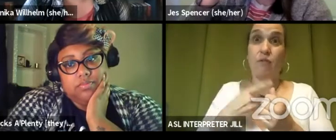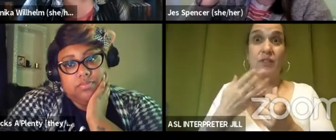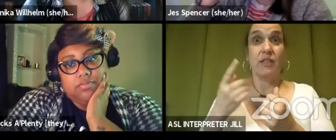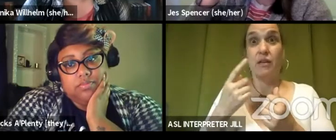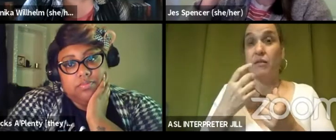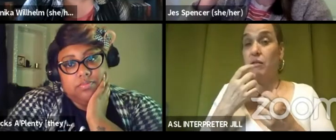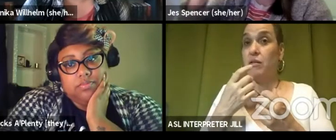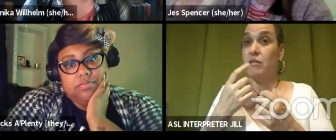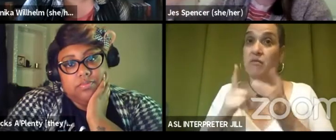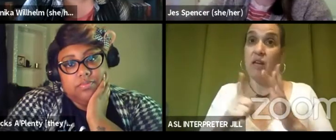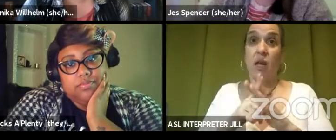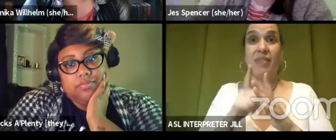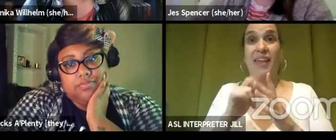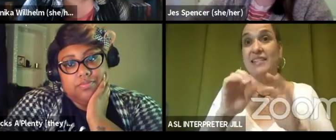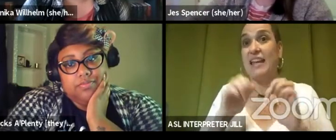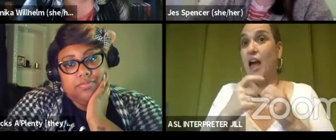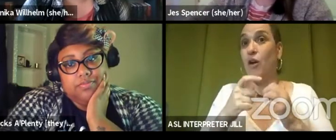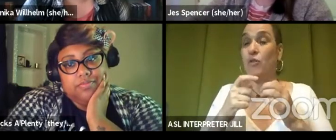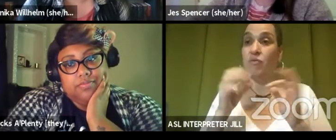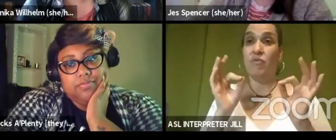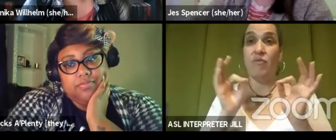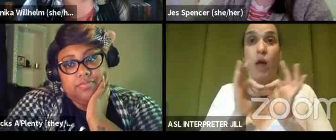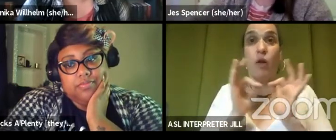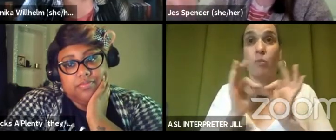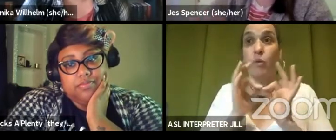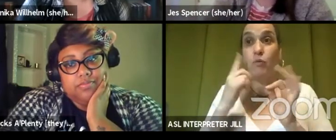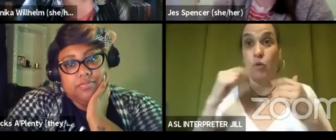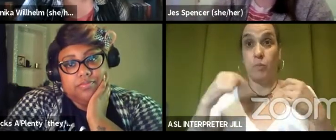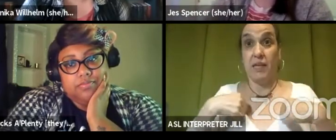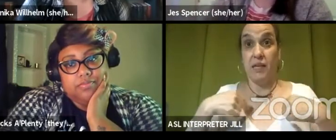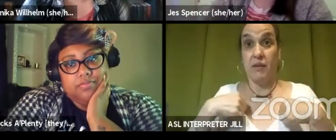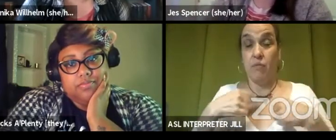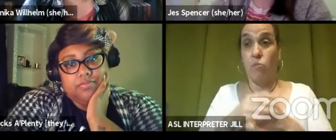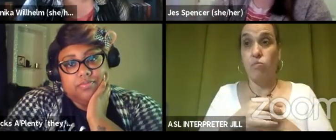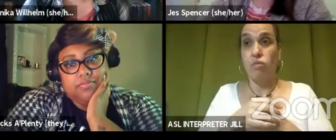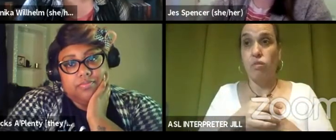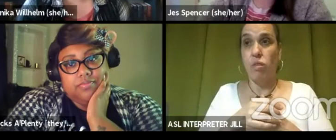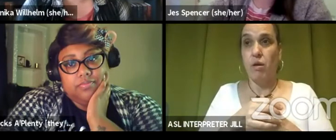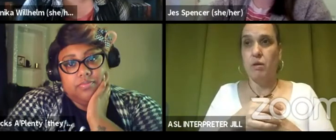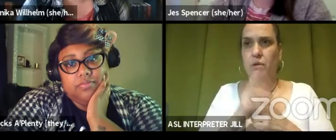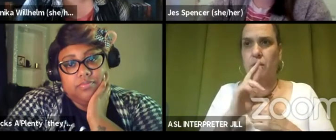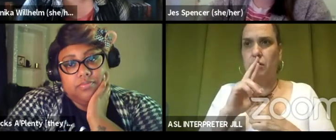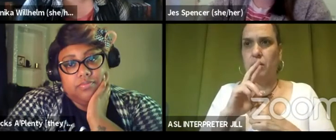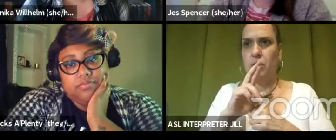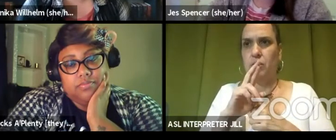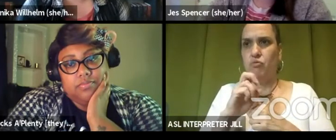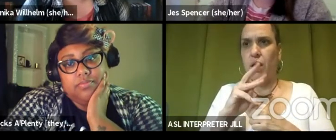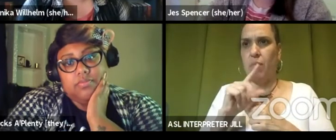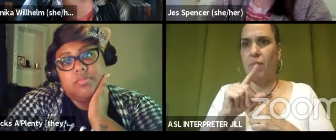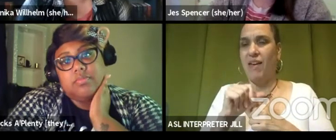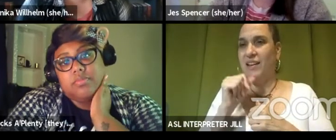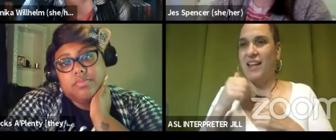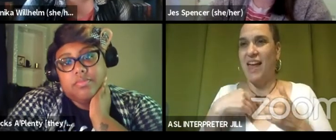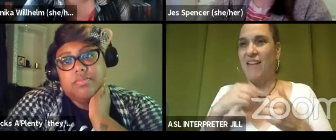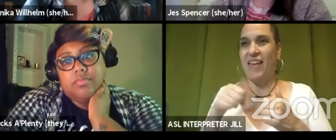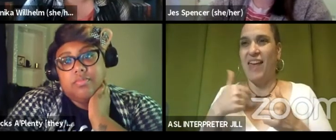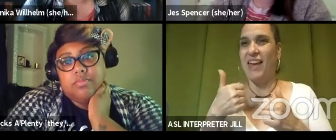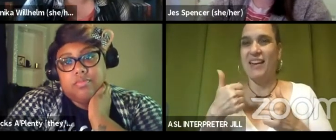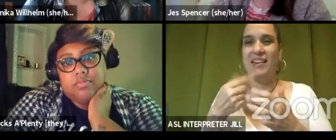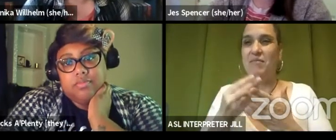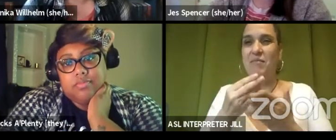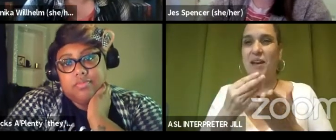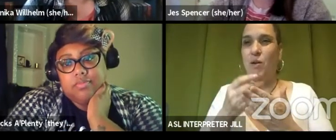valuable, right? Because, I mean, I know, like, for me, like, Reboot doesn't have any, like, we don't have paid staff. You know,